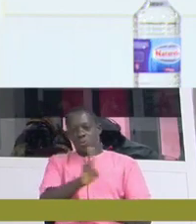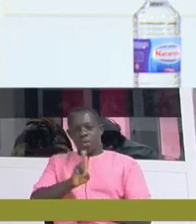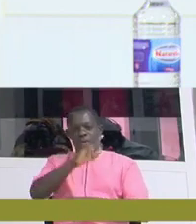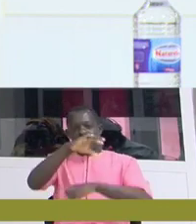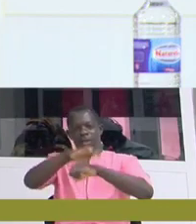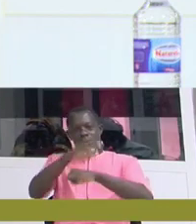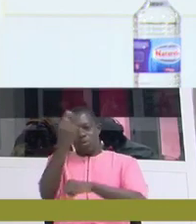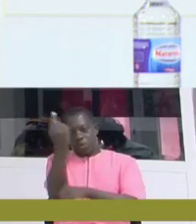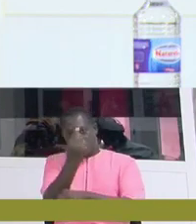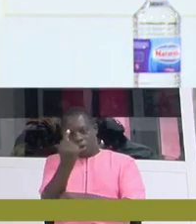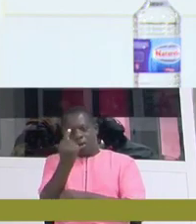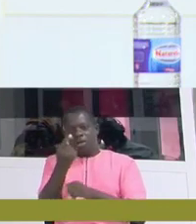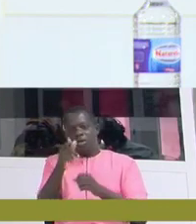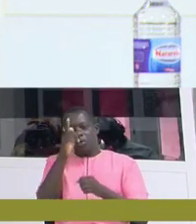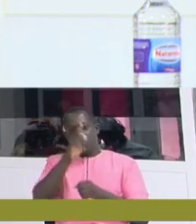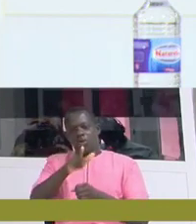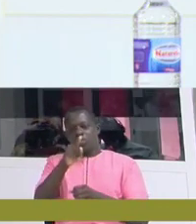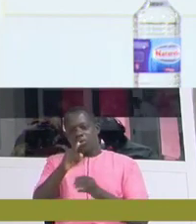to me, you are a rebel.